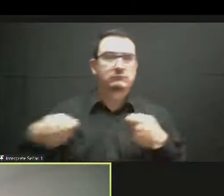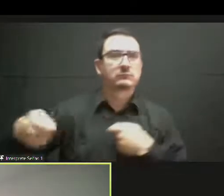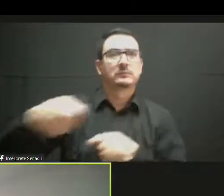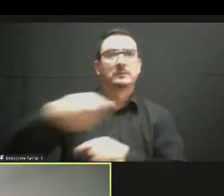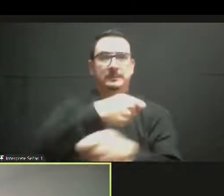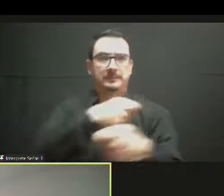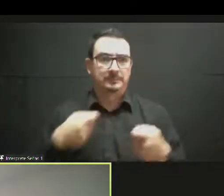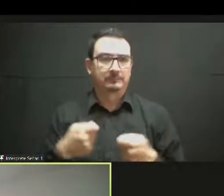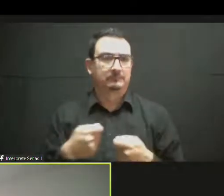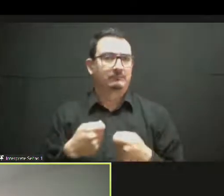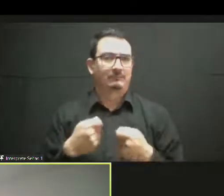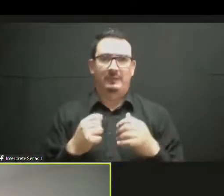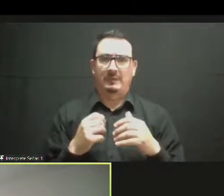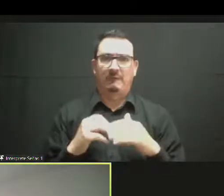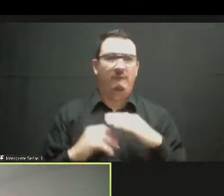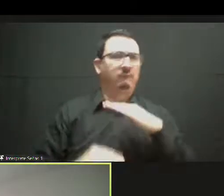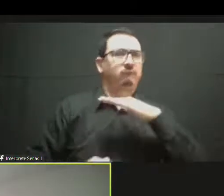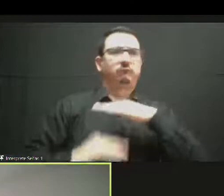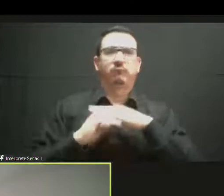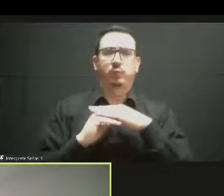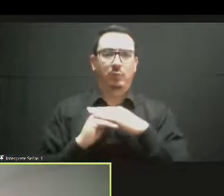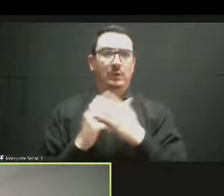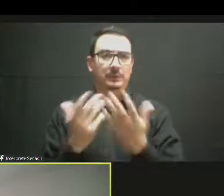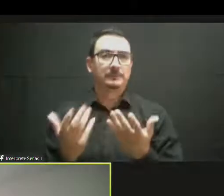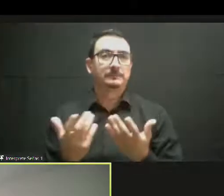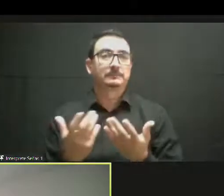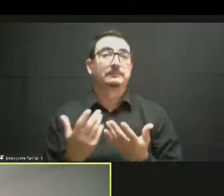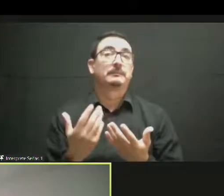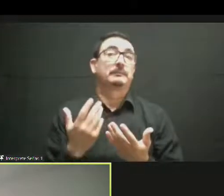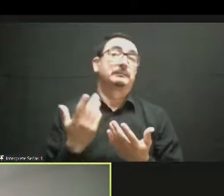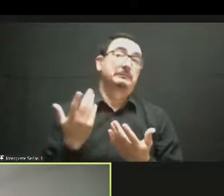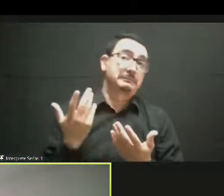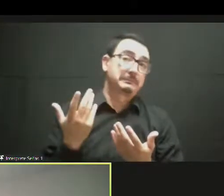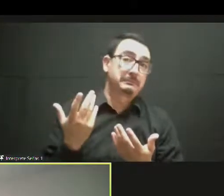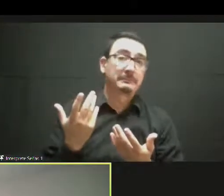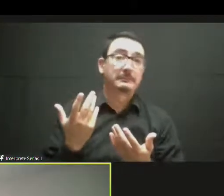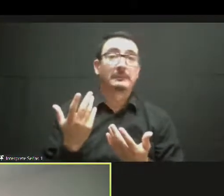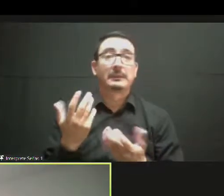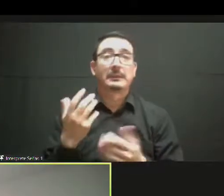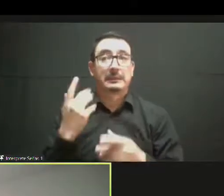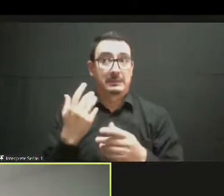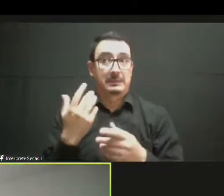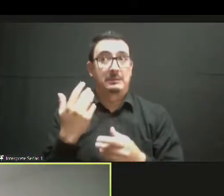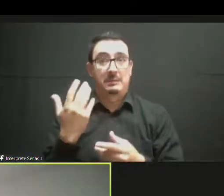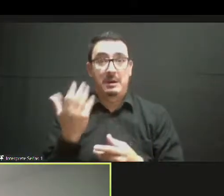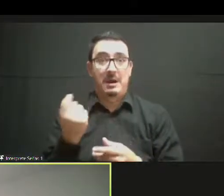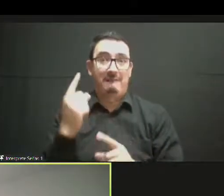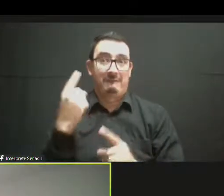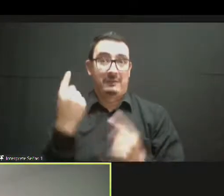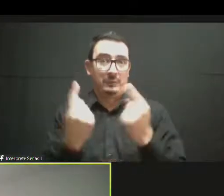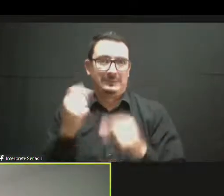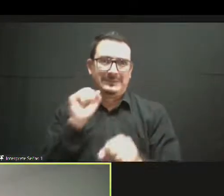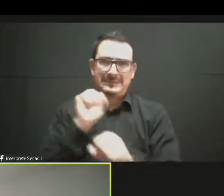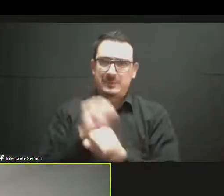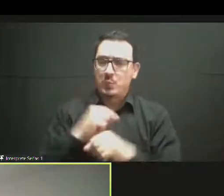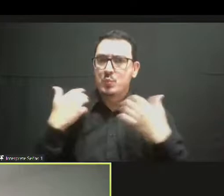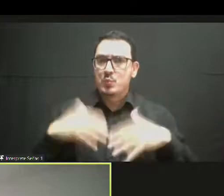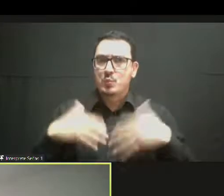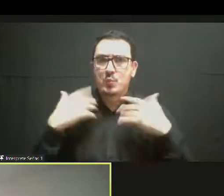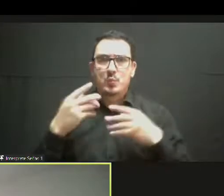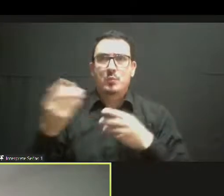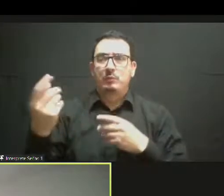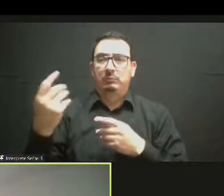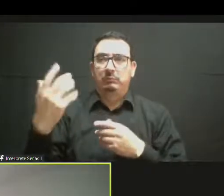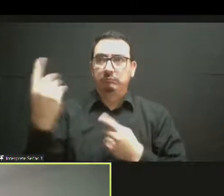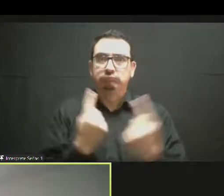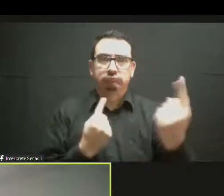of jobs that are arriving with the specific skills that are needed today. And companies are being, as